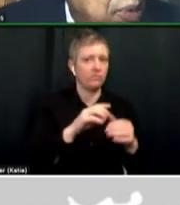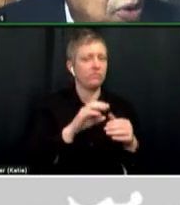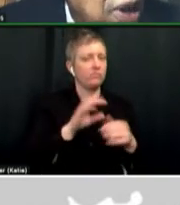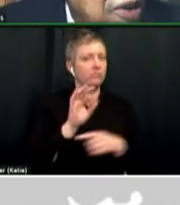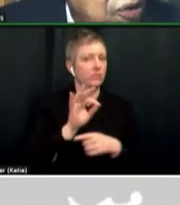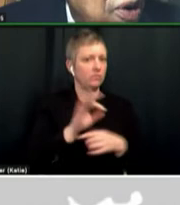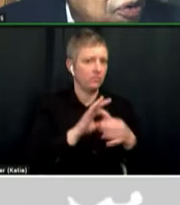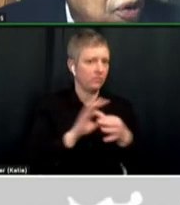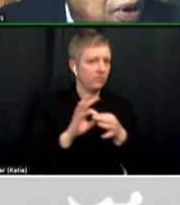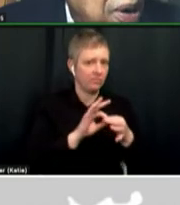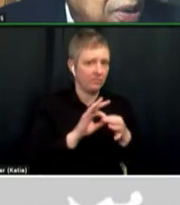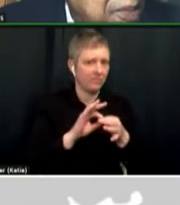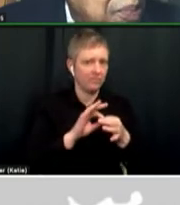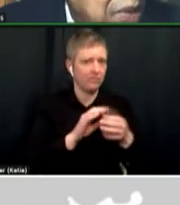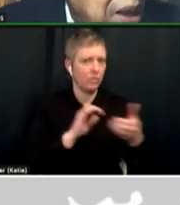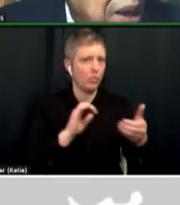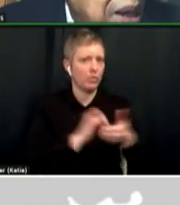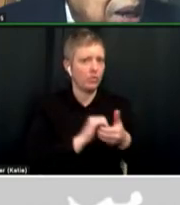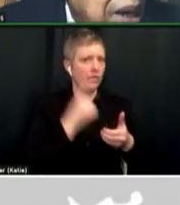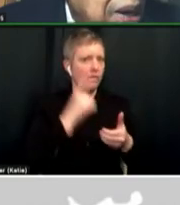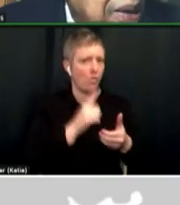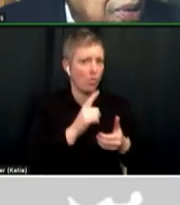Justice and Police Reform,